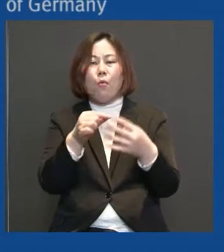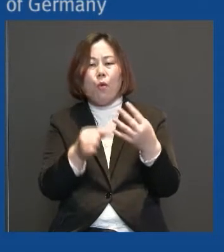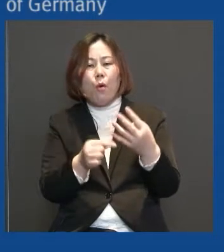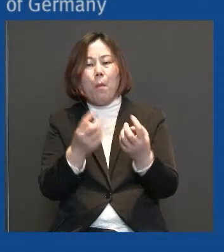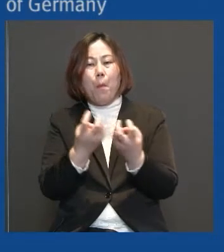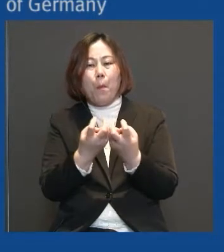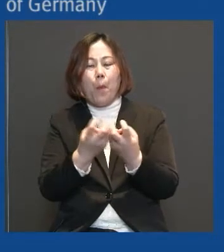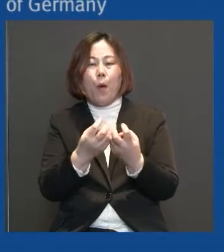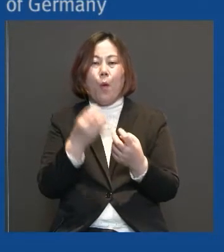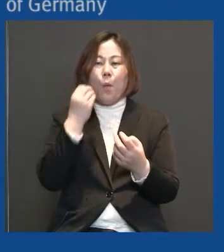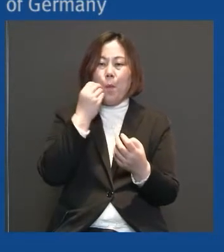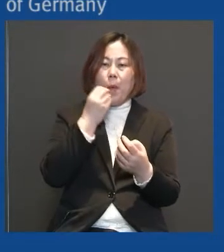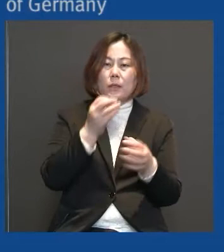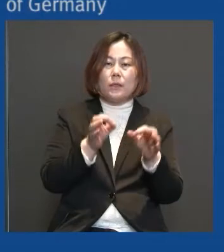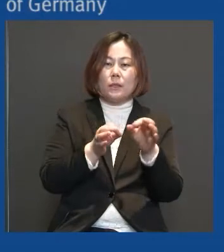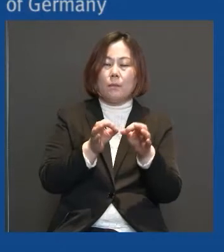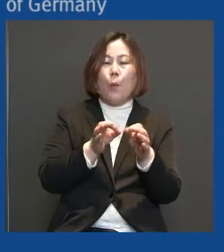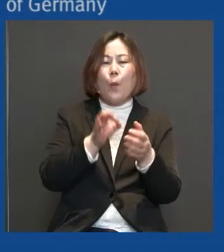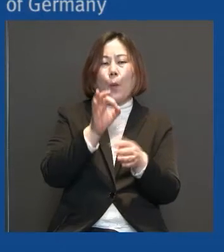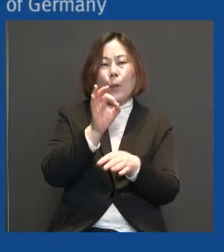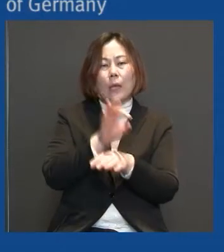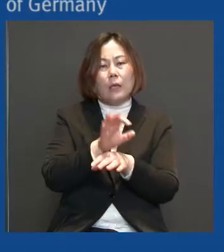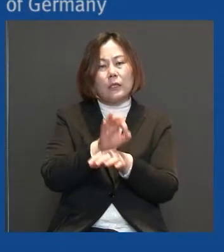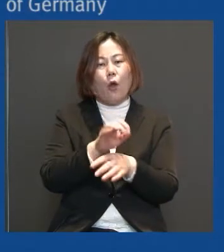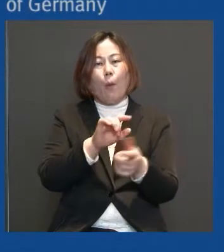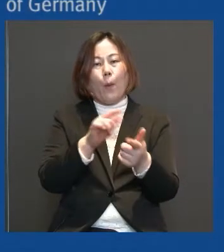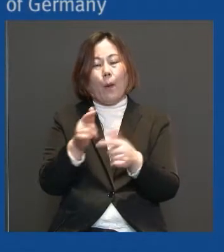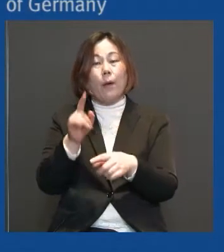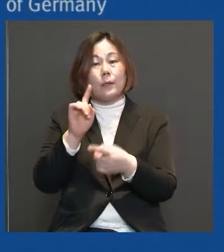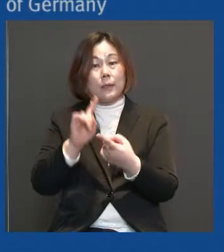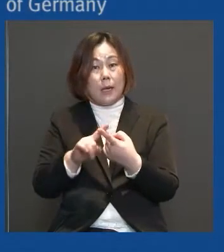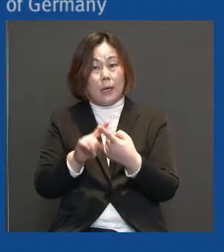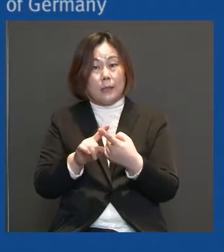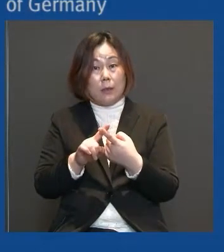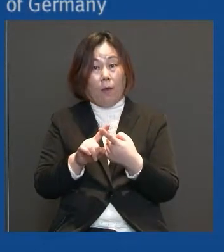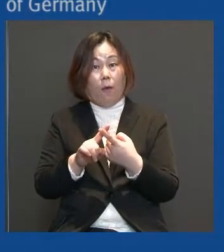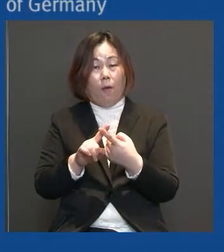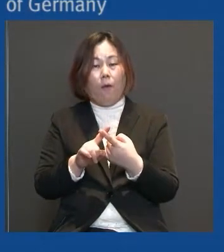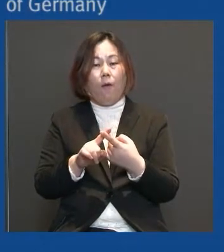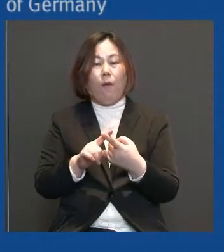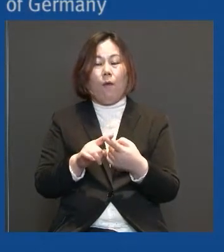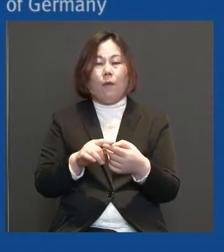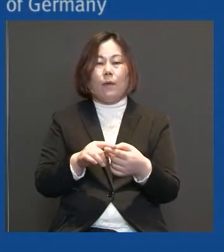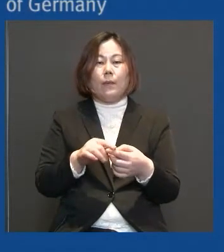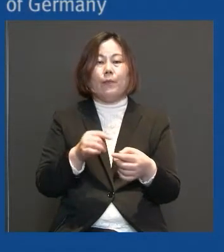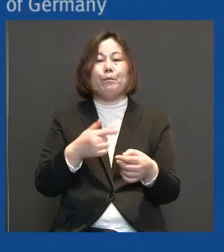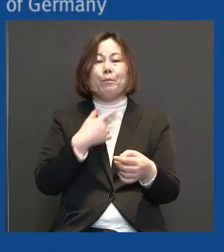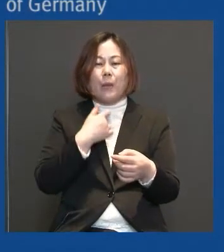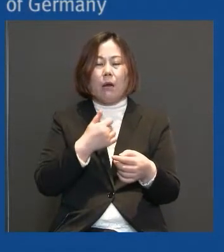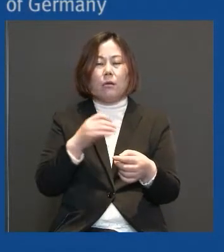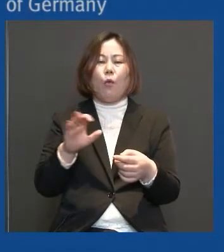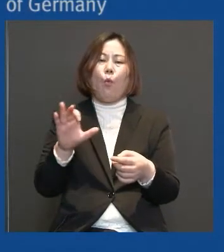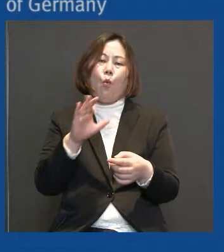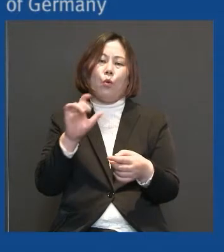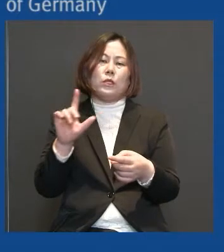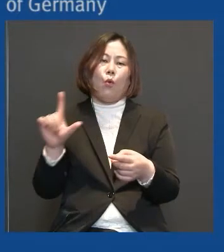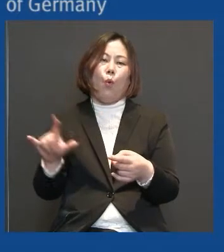They had to pause due to the corona pandemic, but they started the tour again in September 2020.